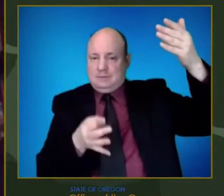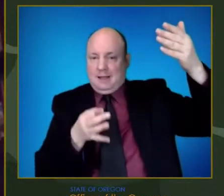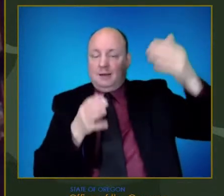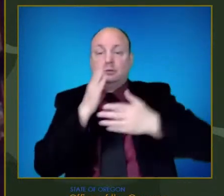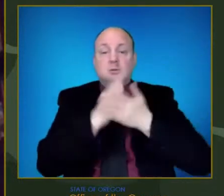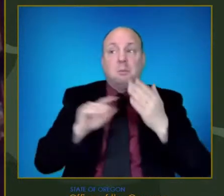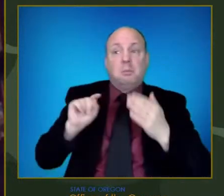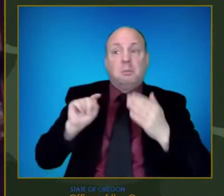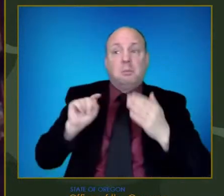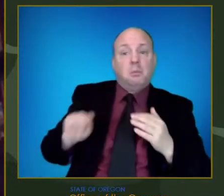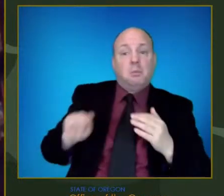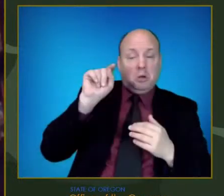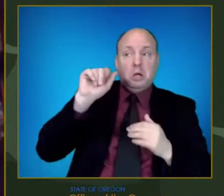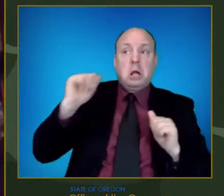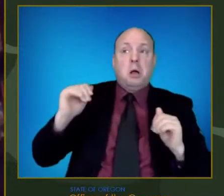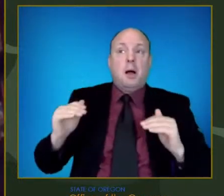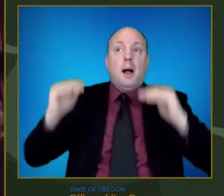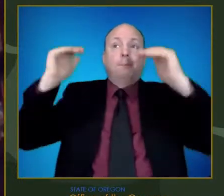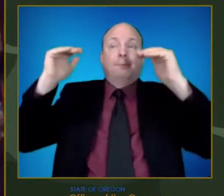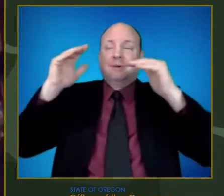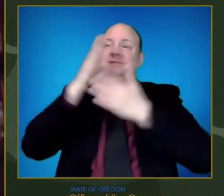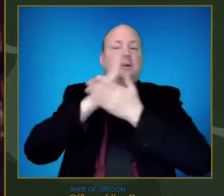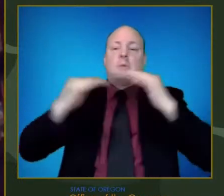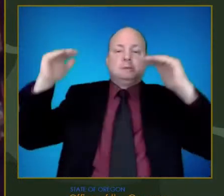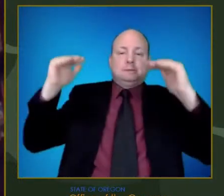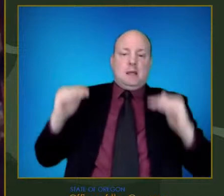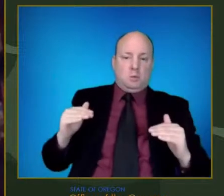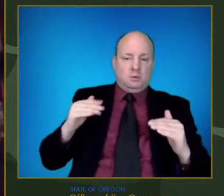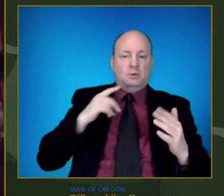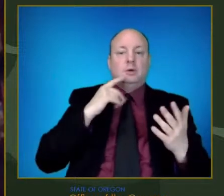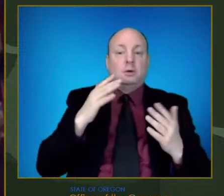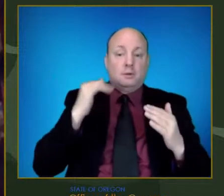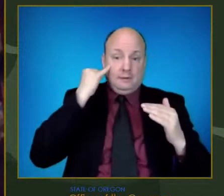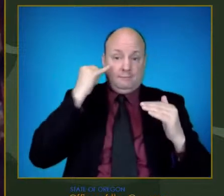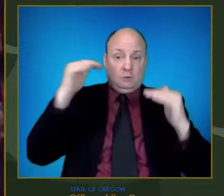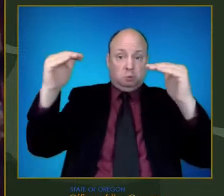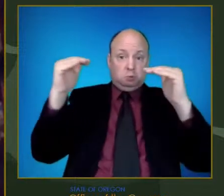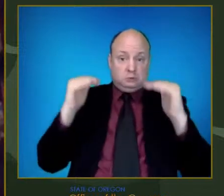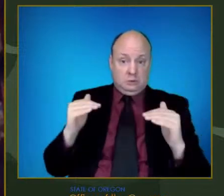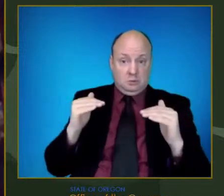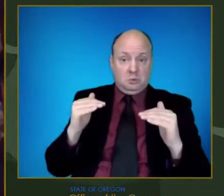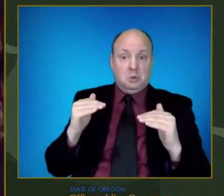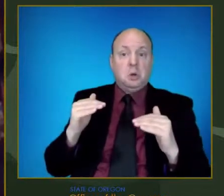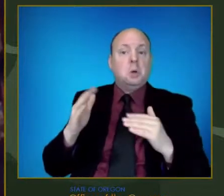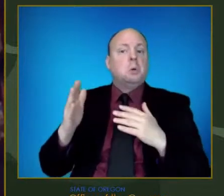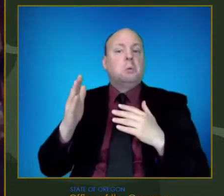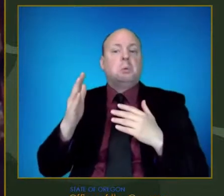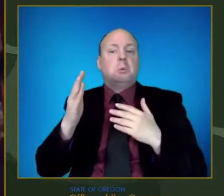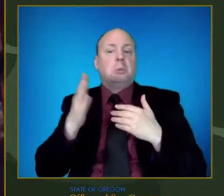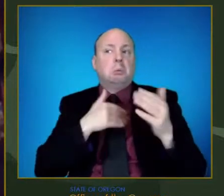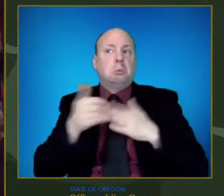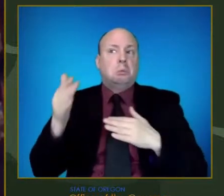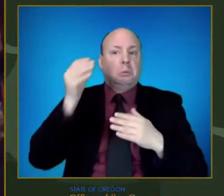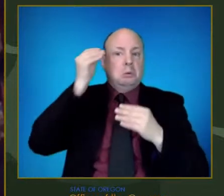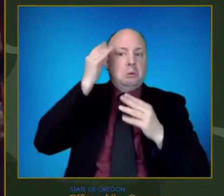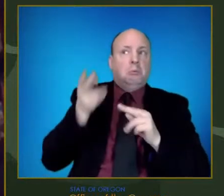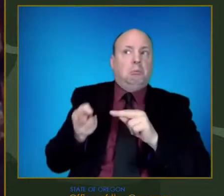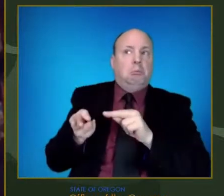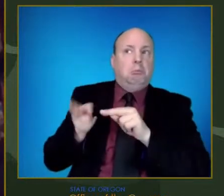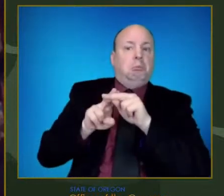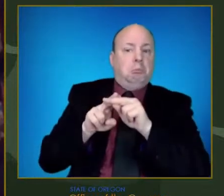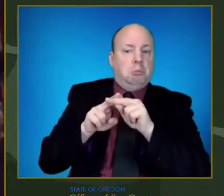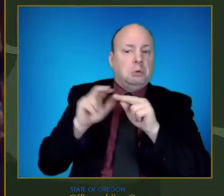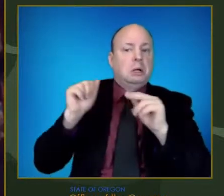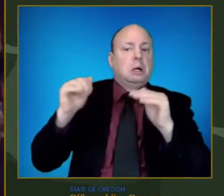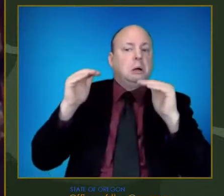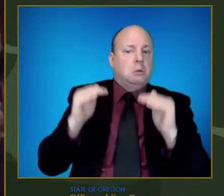week following when they move down, even if their cases have increased, they will be held steady in the risk level where they